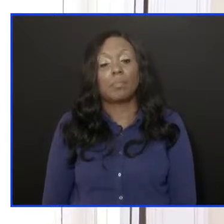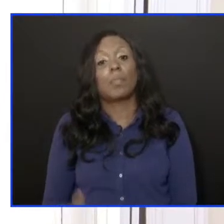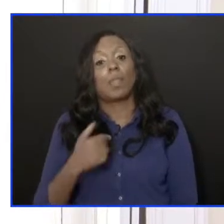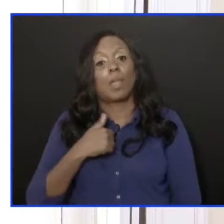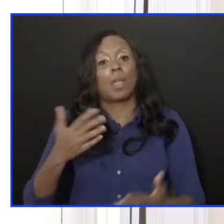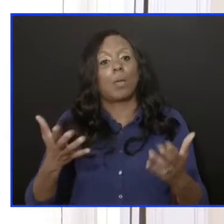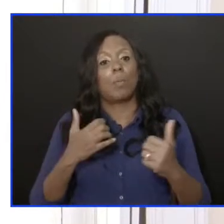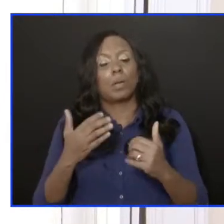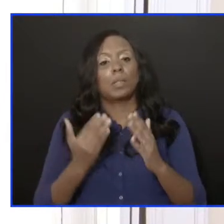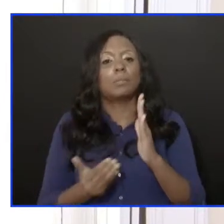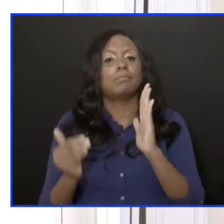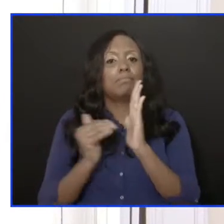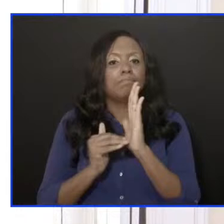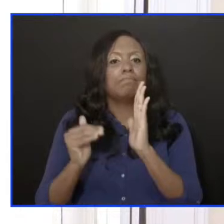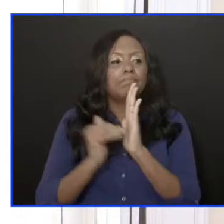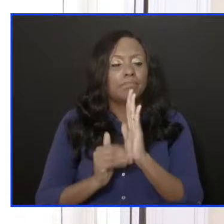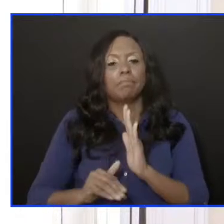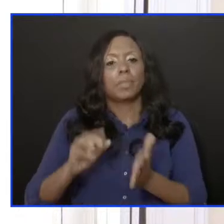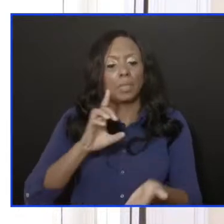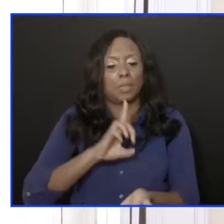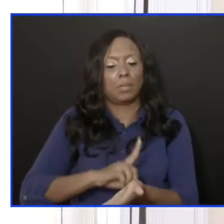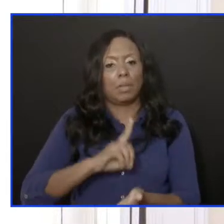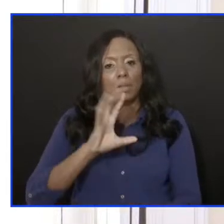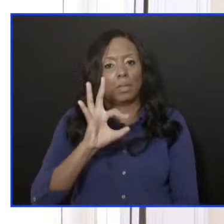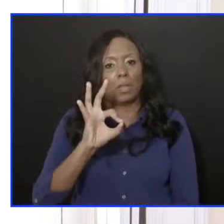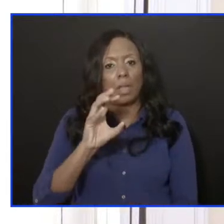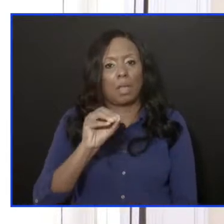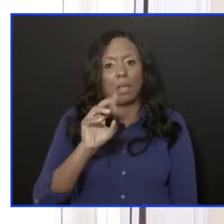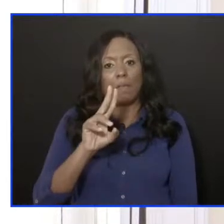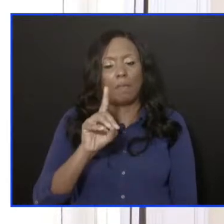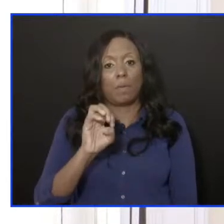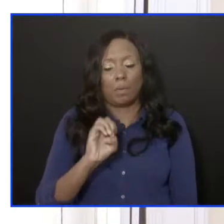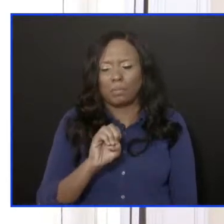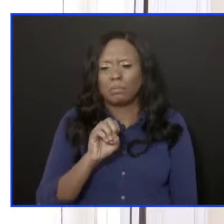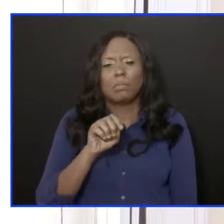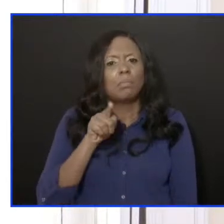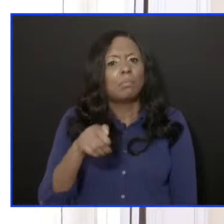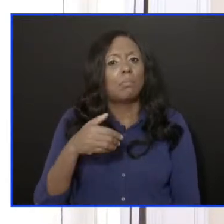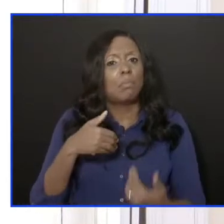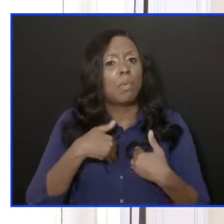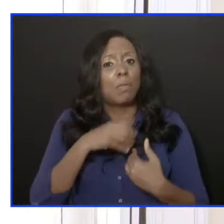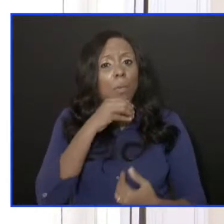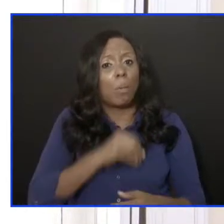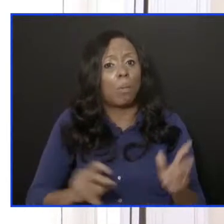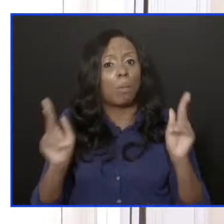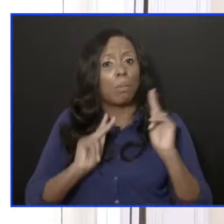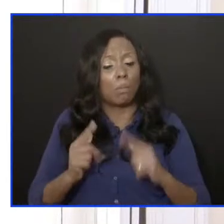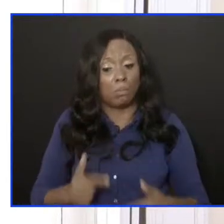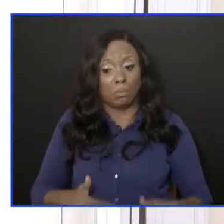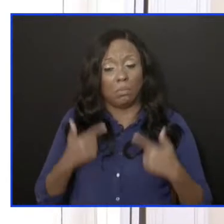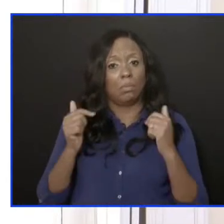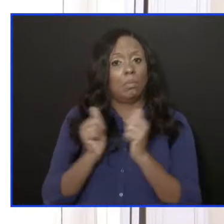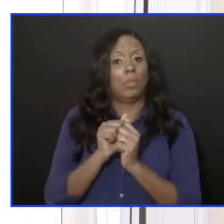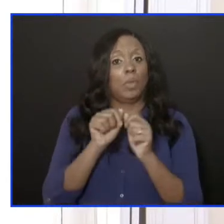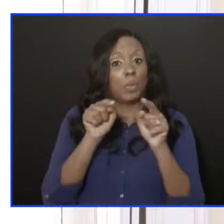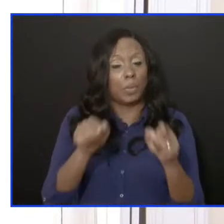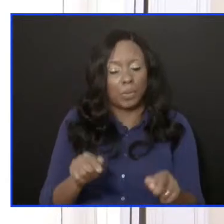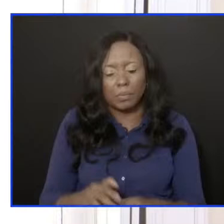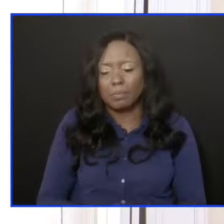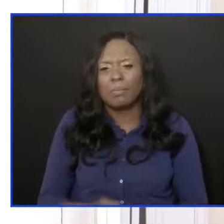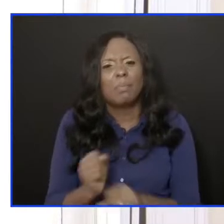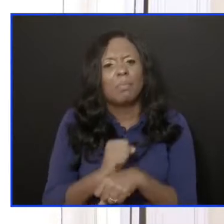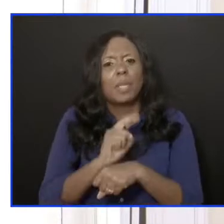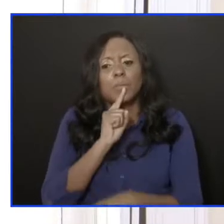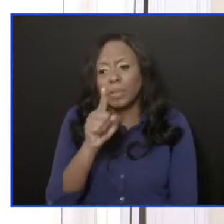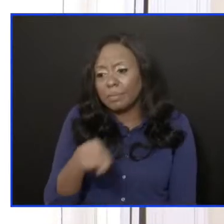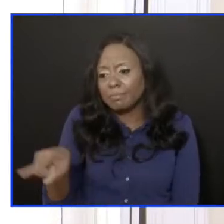Ford with respect to those persons who still have elderly persons in their households. Let us make sure we vaccinate